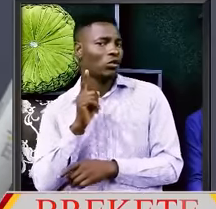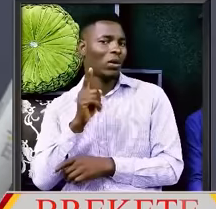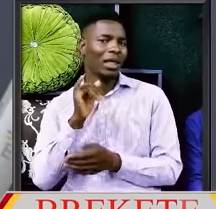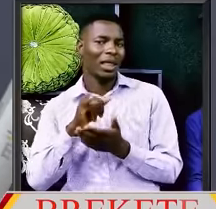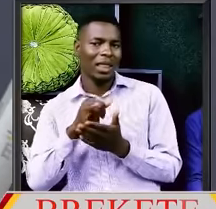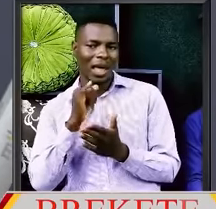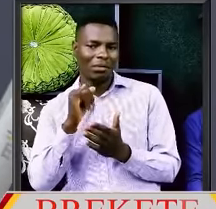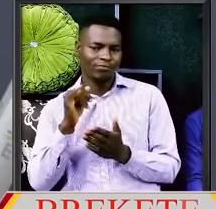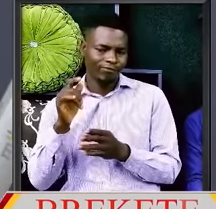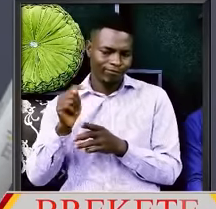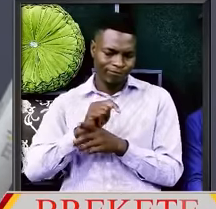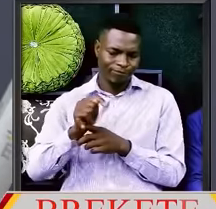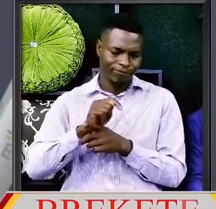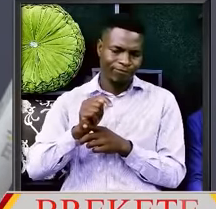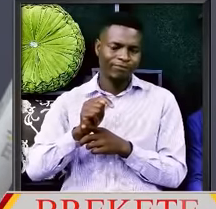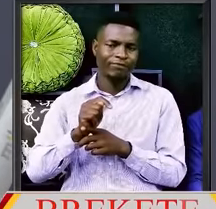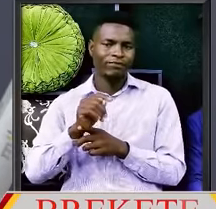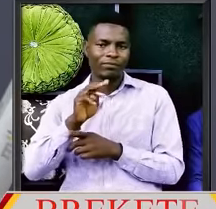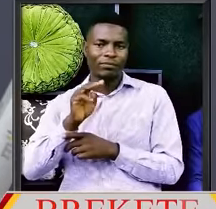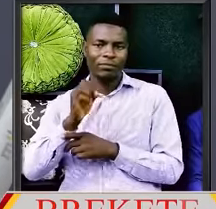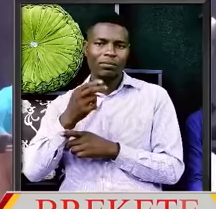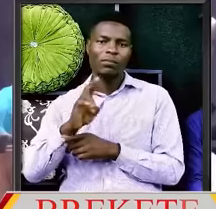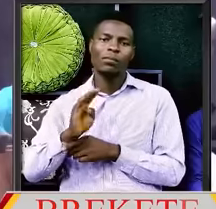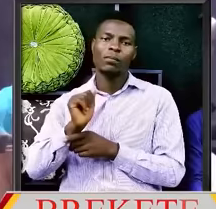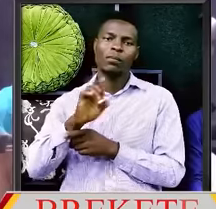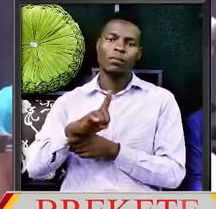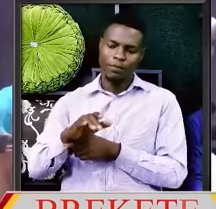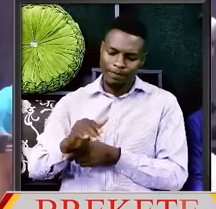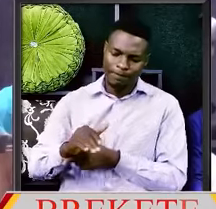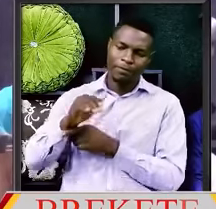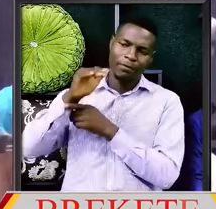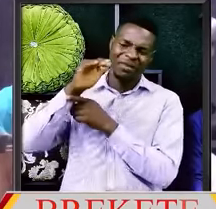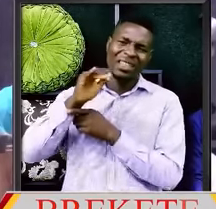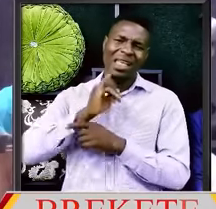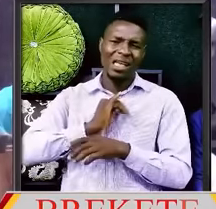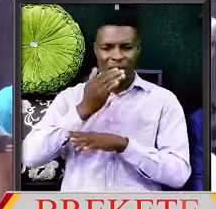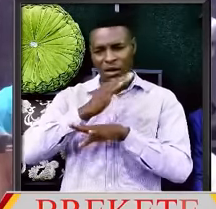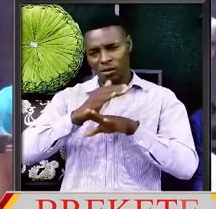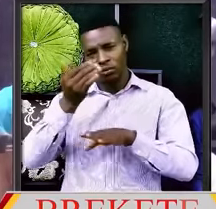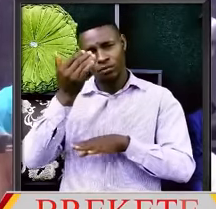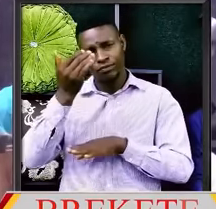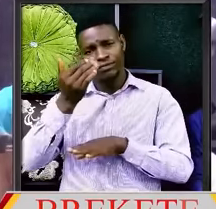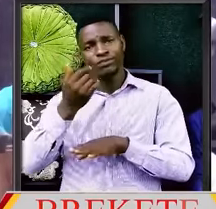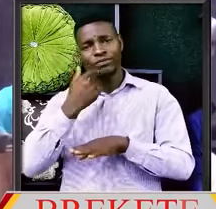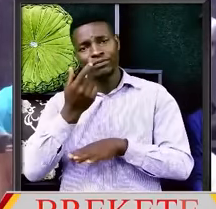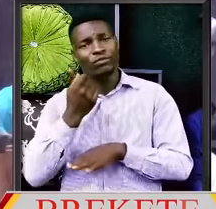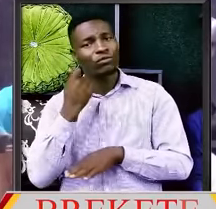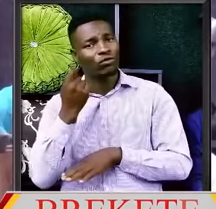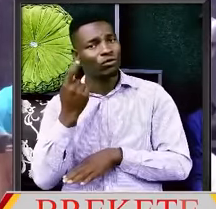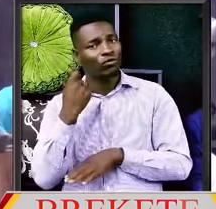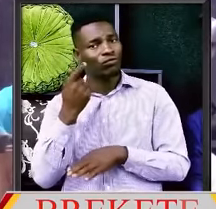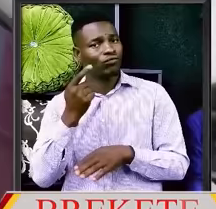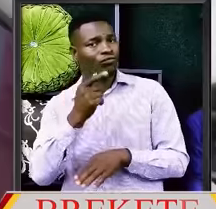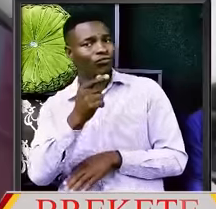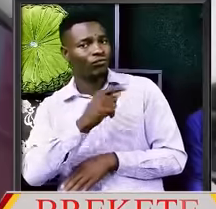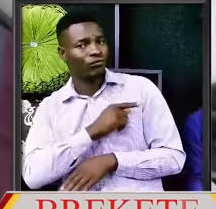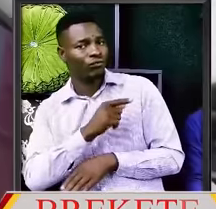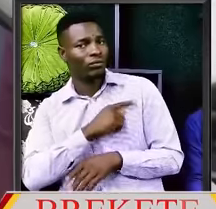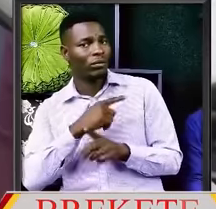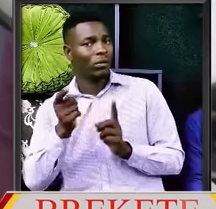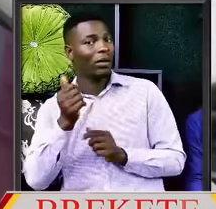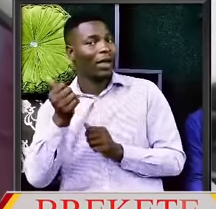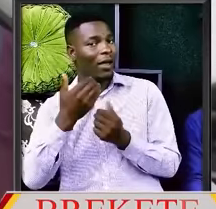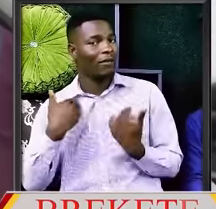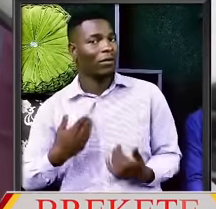nurtured Mohbad up. I'm not saying she's guilty, but everybody must call in order to the